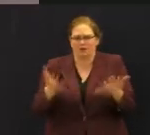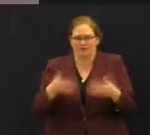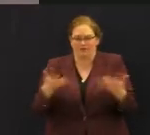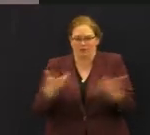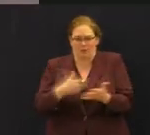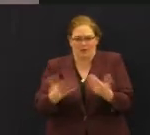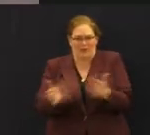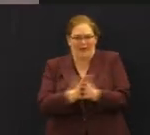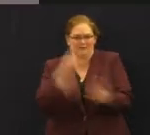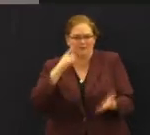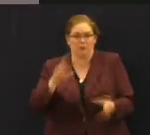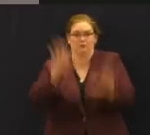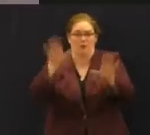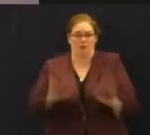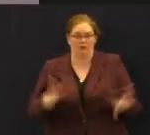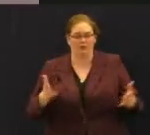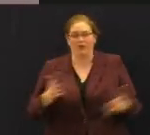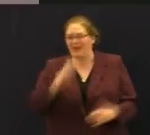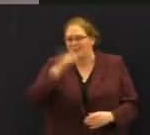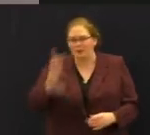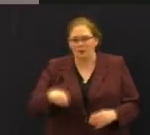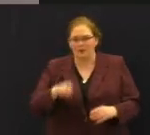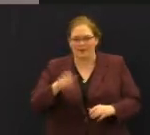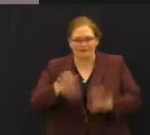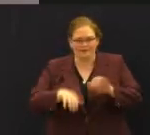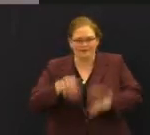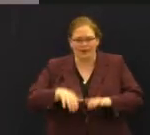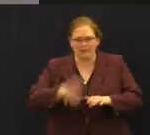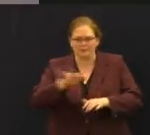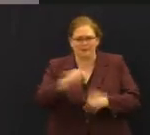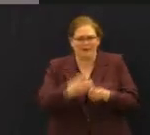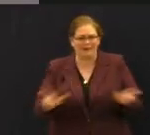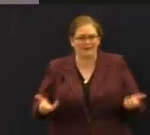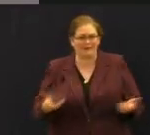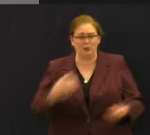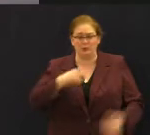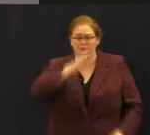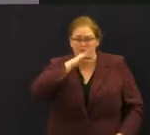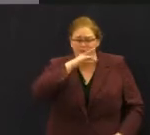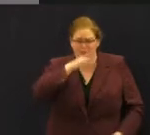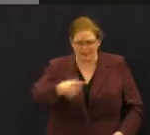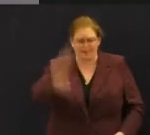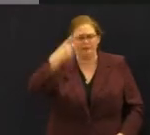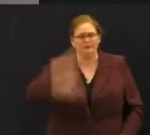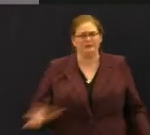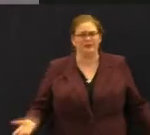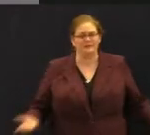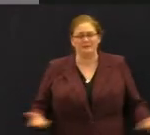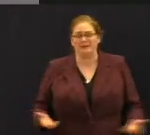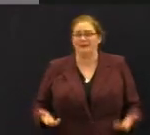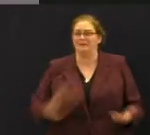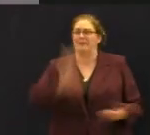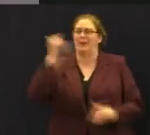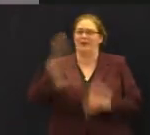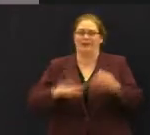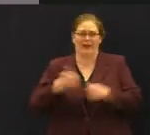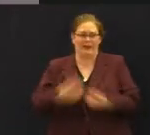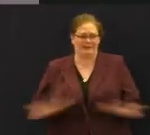asking them. It's wonderful. And you don't have to type or spell or anything like that. You just say it, And it's better than